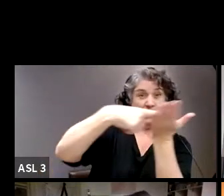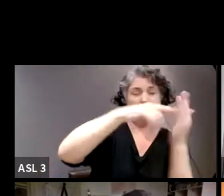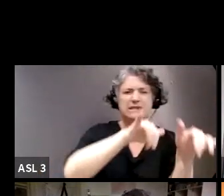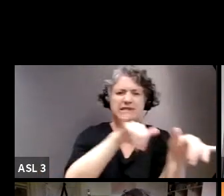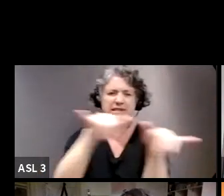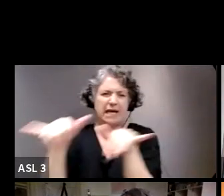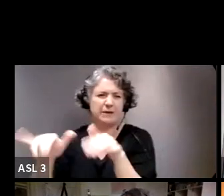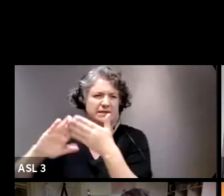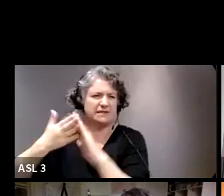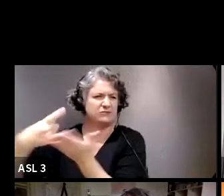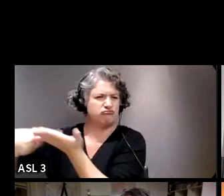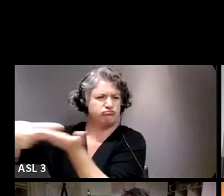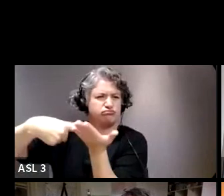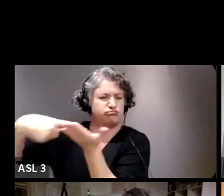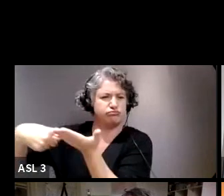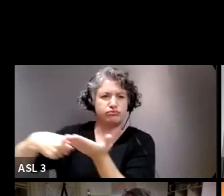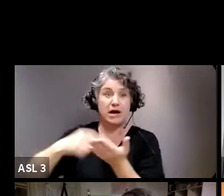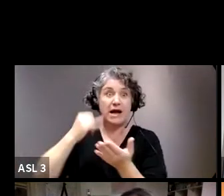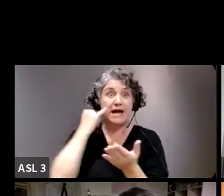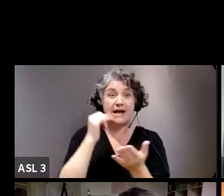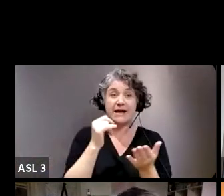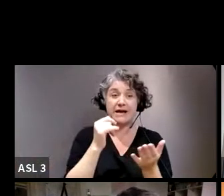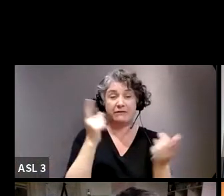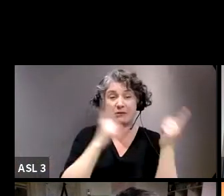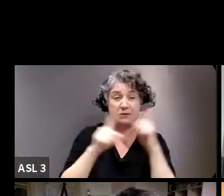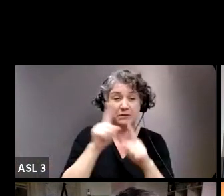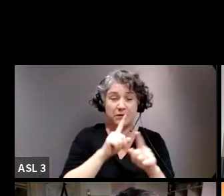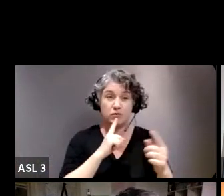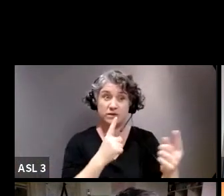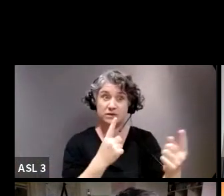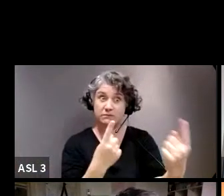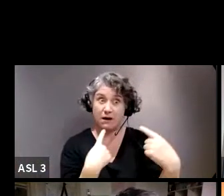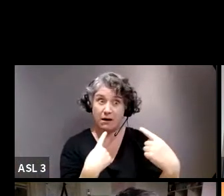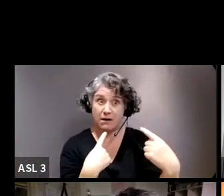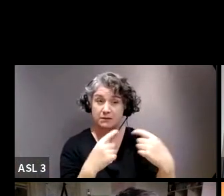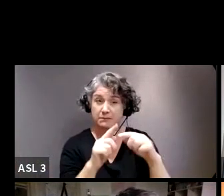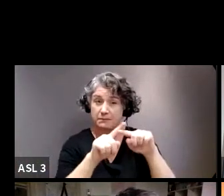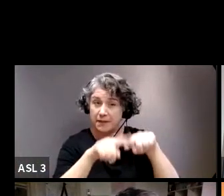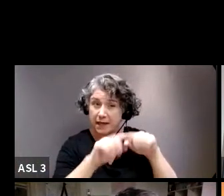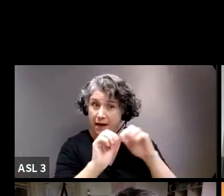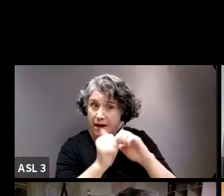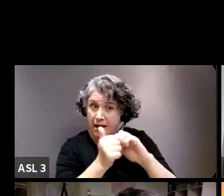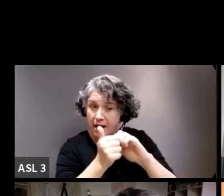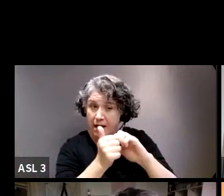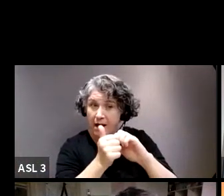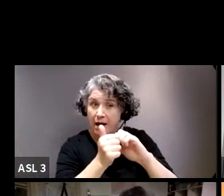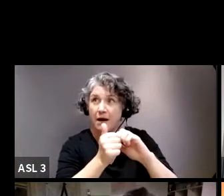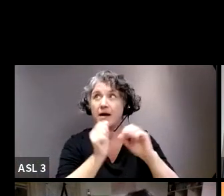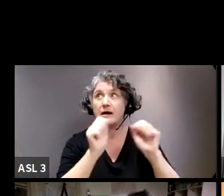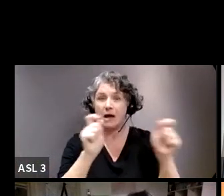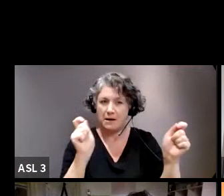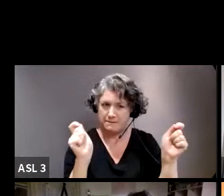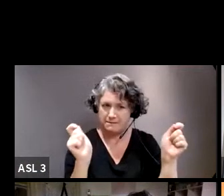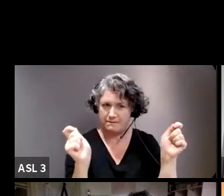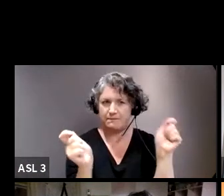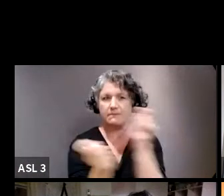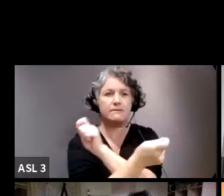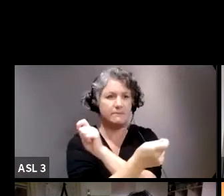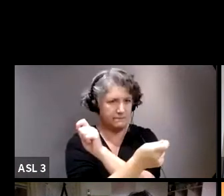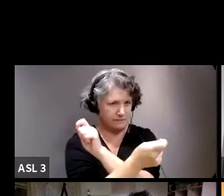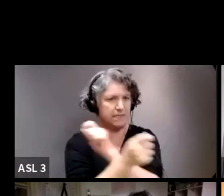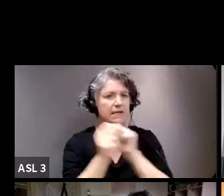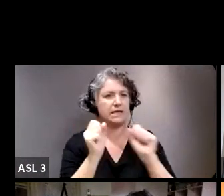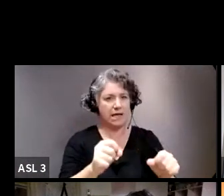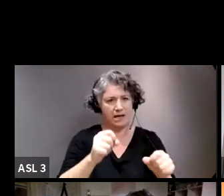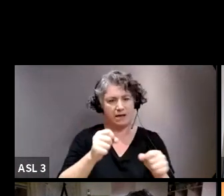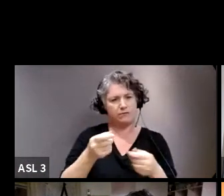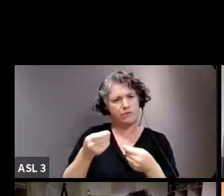be a powerful turning point uh in the way you respond to a lot of the the calls for change and to establish a hope